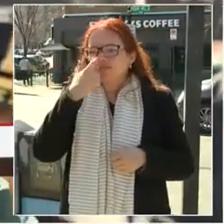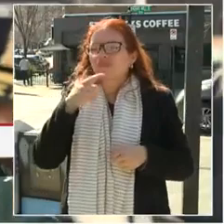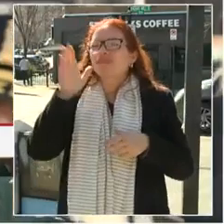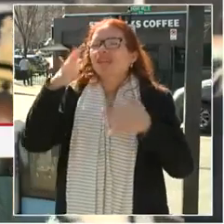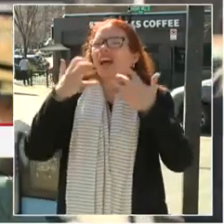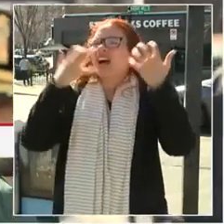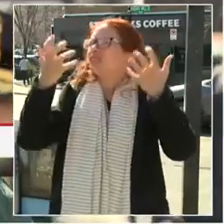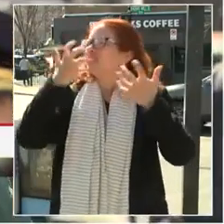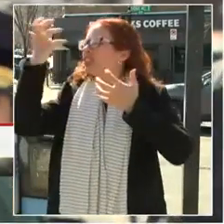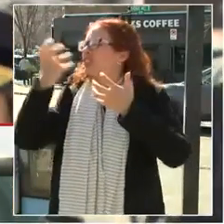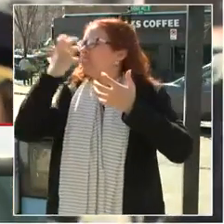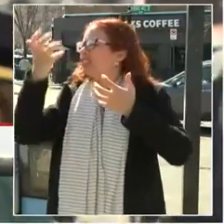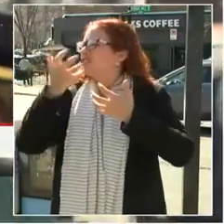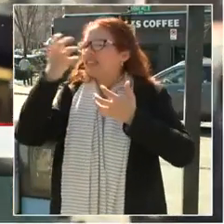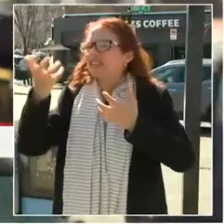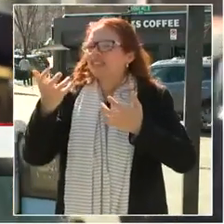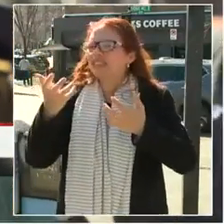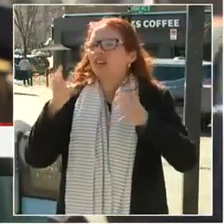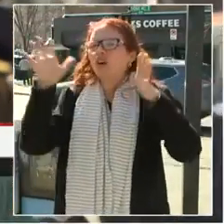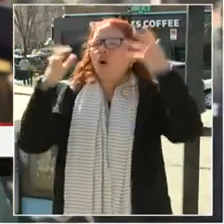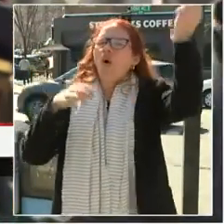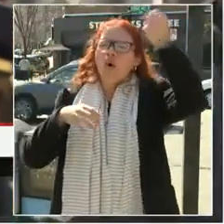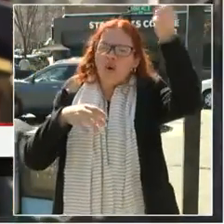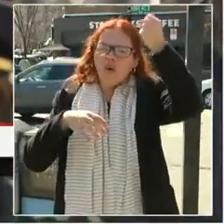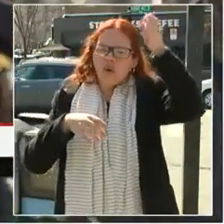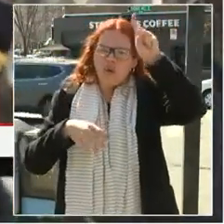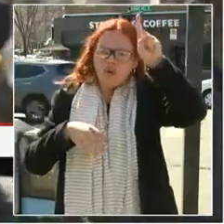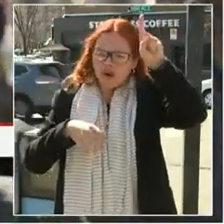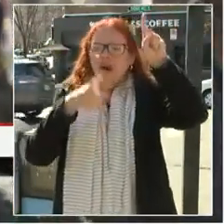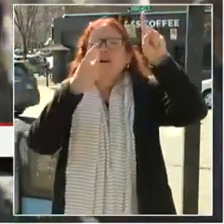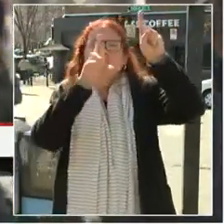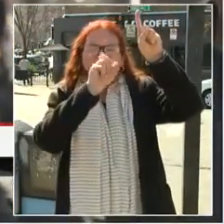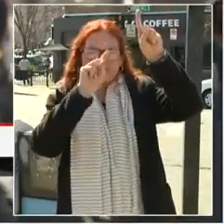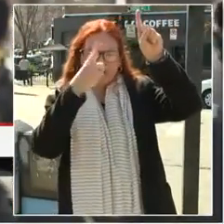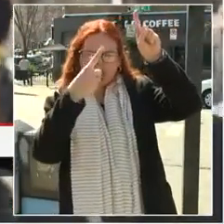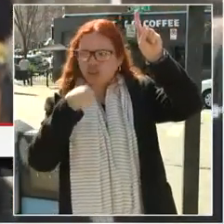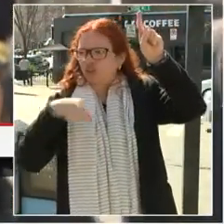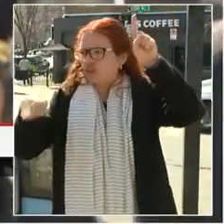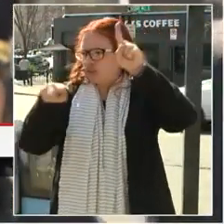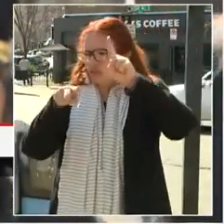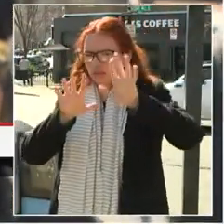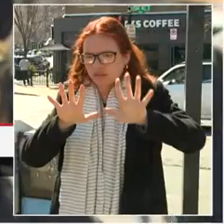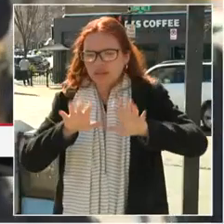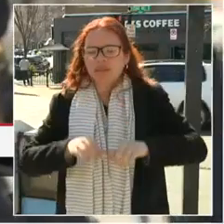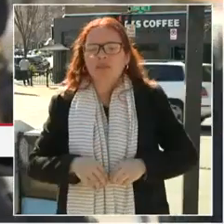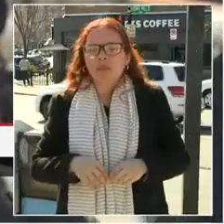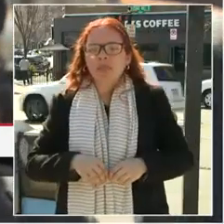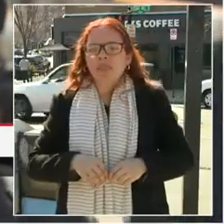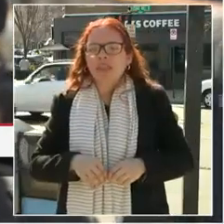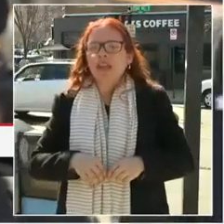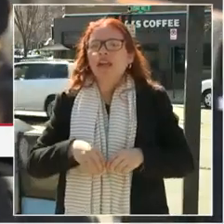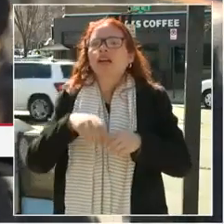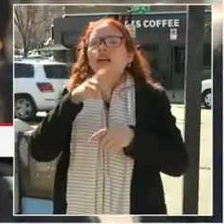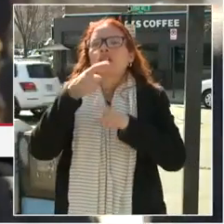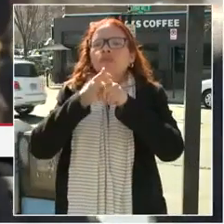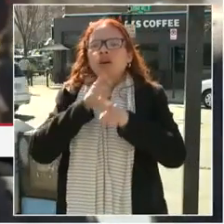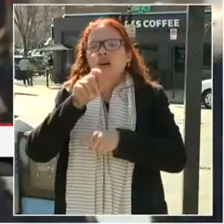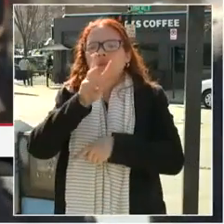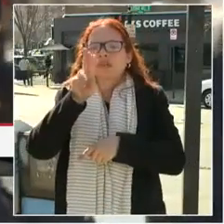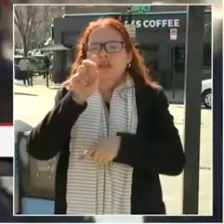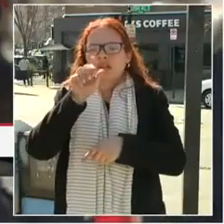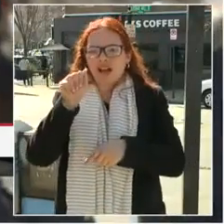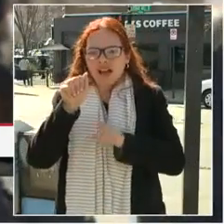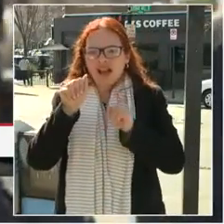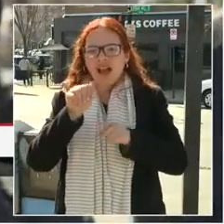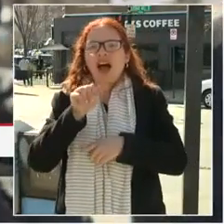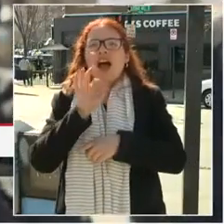One Hello. second, let me get the press questions. There's some order. Mayor Bowser, Yes. Mario Vizcarra from WUSA 9. This is a question